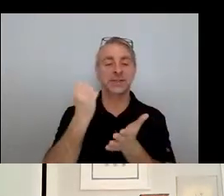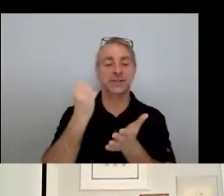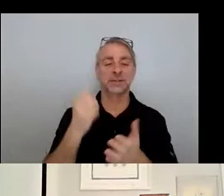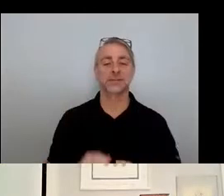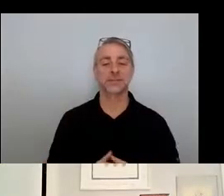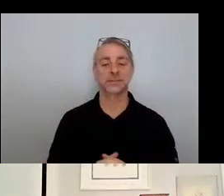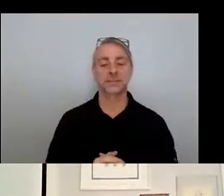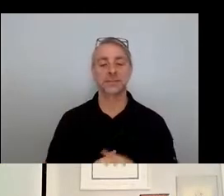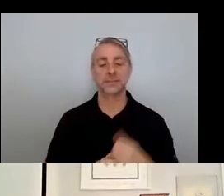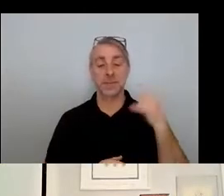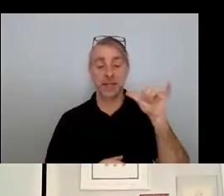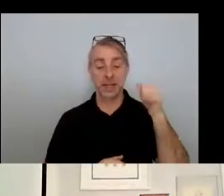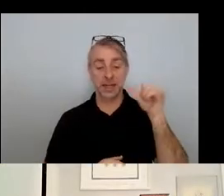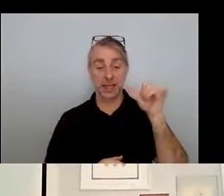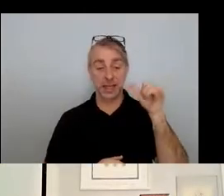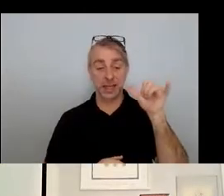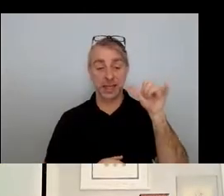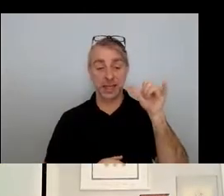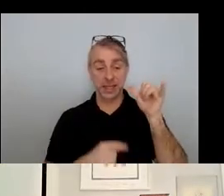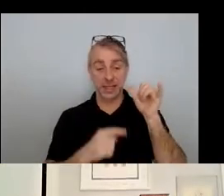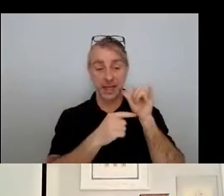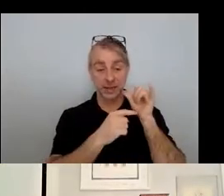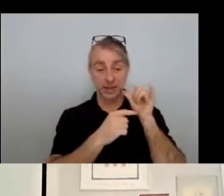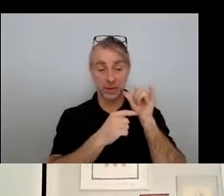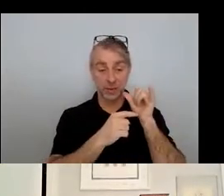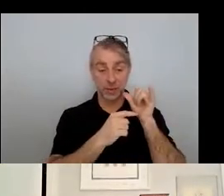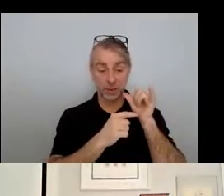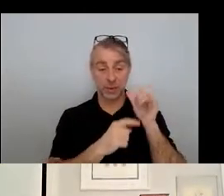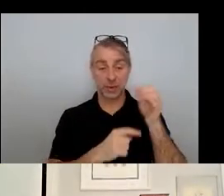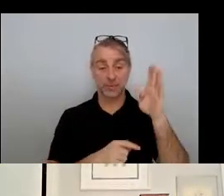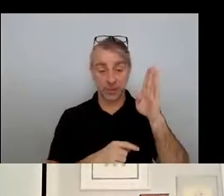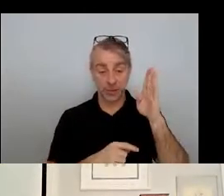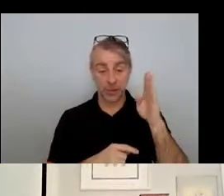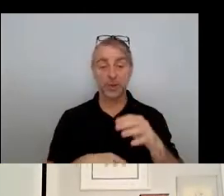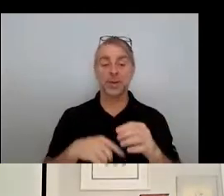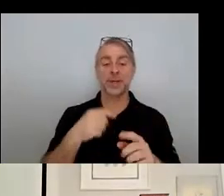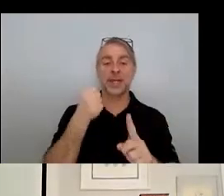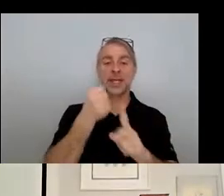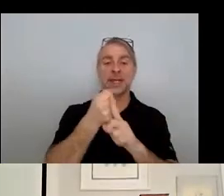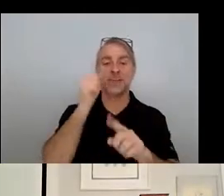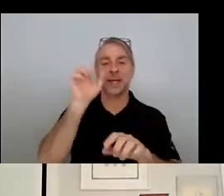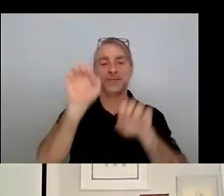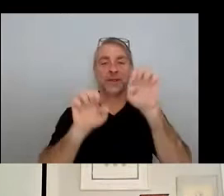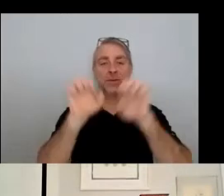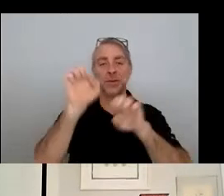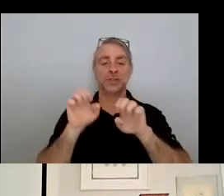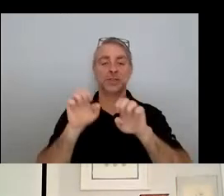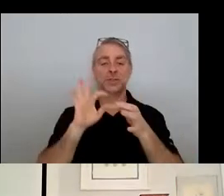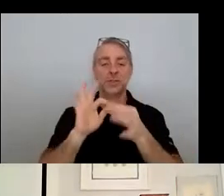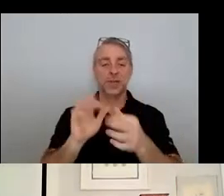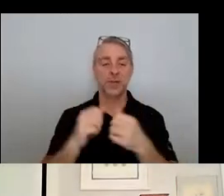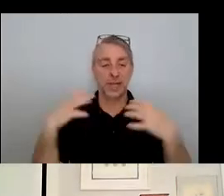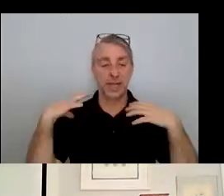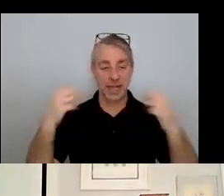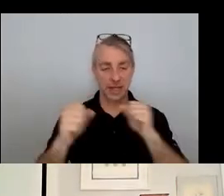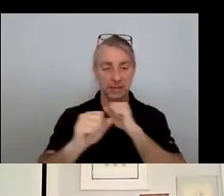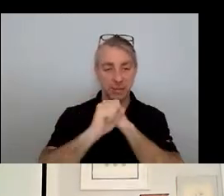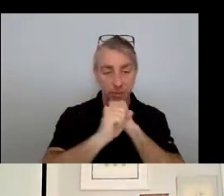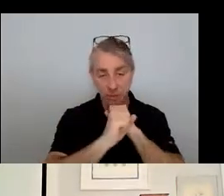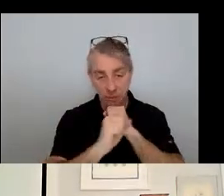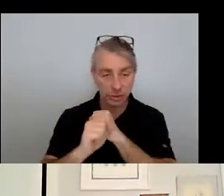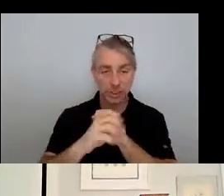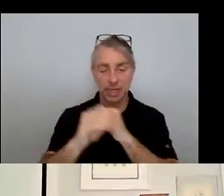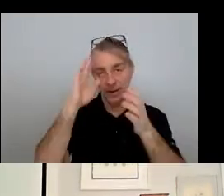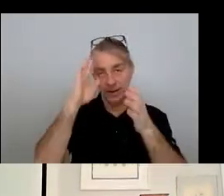are indicate numbers of impact evaluations conducted on health promotion and focused on mental health and